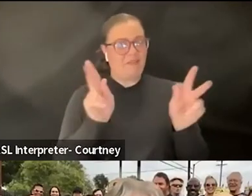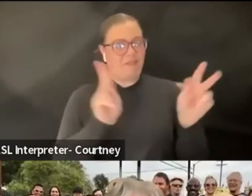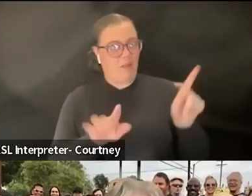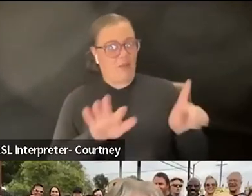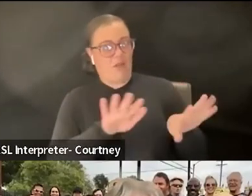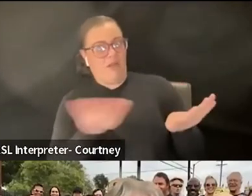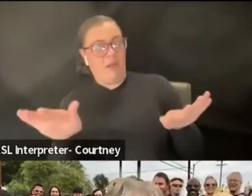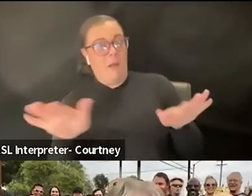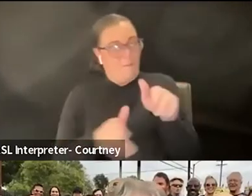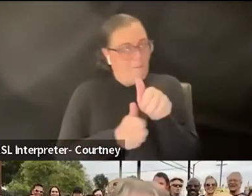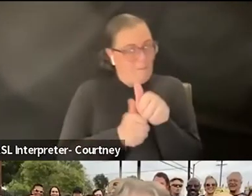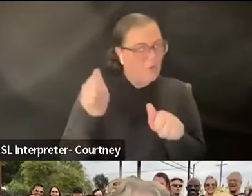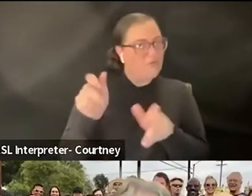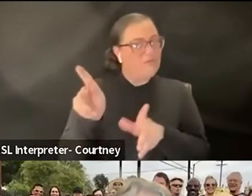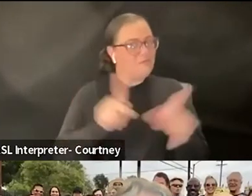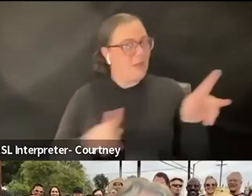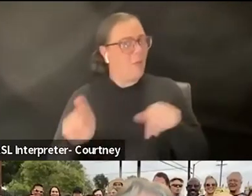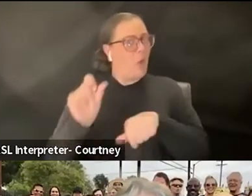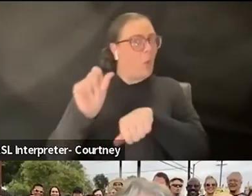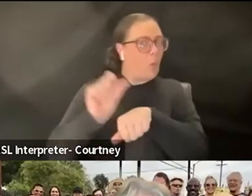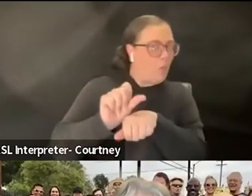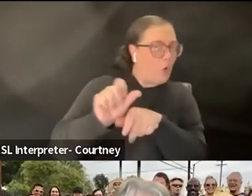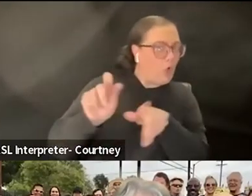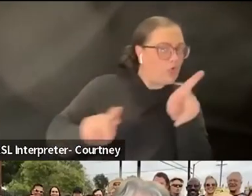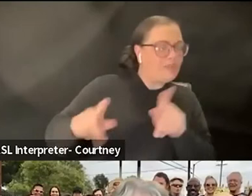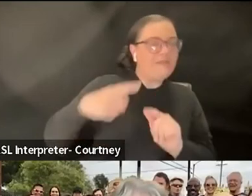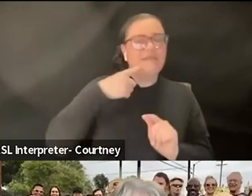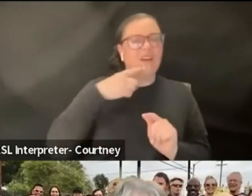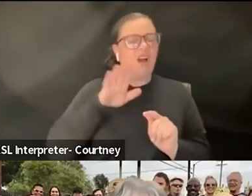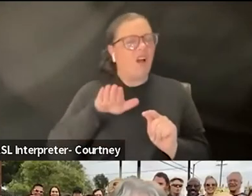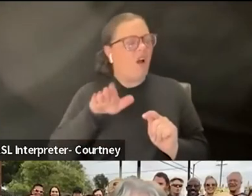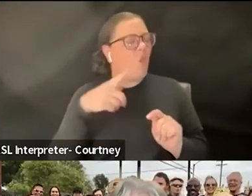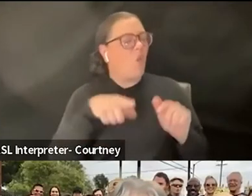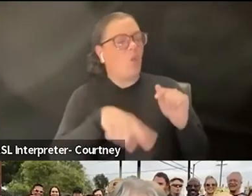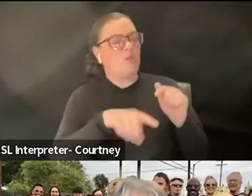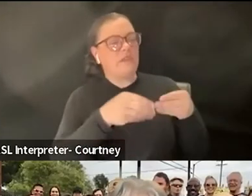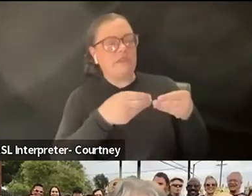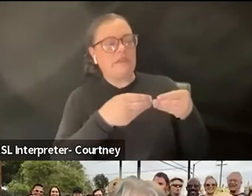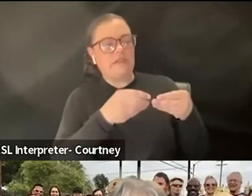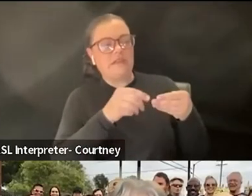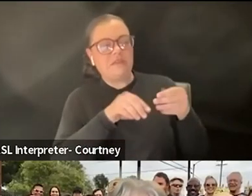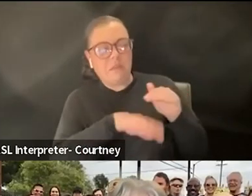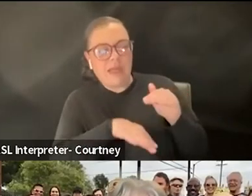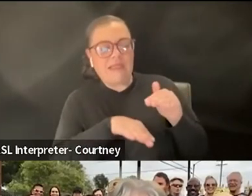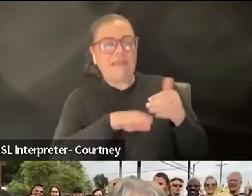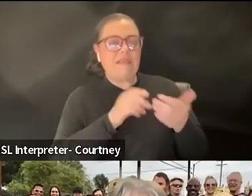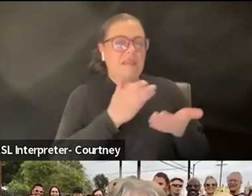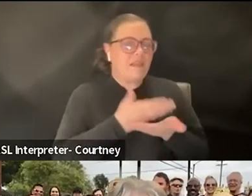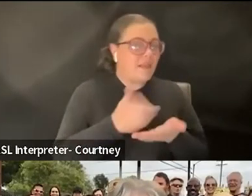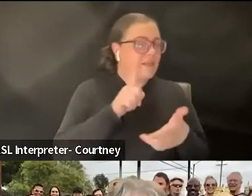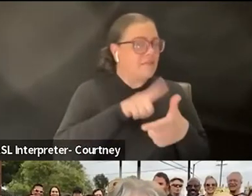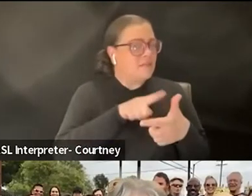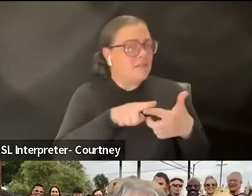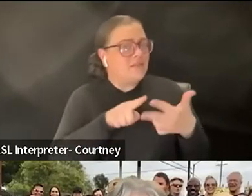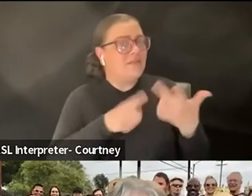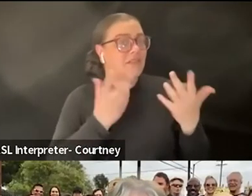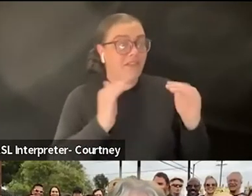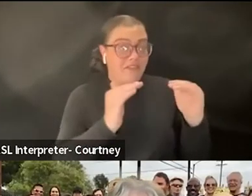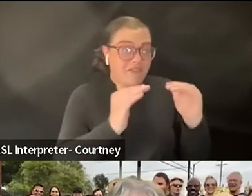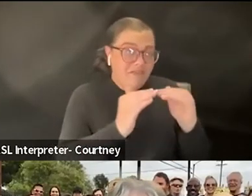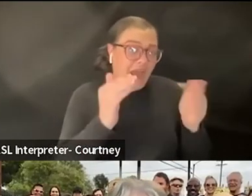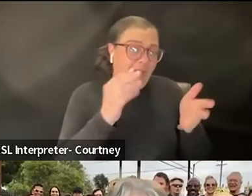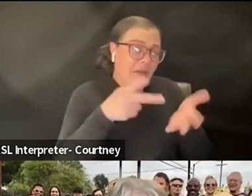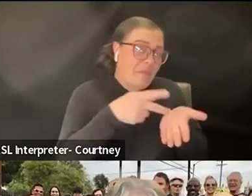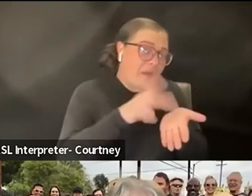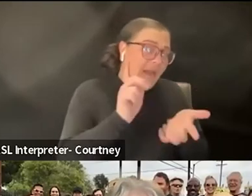most people are saying, hey, even just the basics that you all were talking about, right? Like, of course, you know, fair payment, safety on